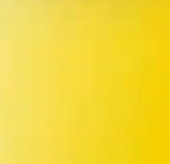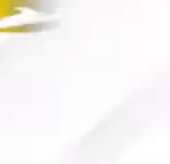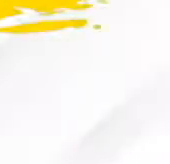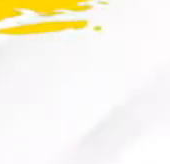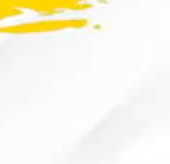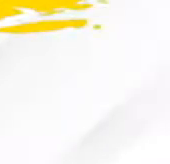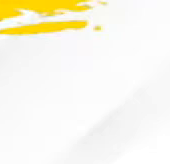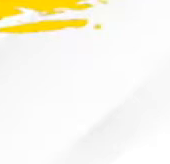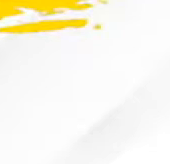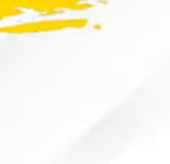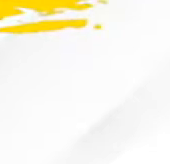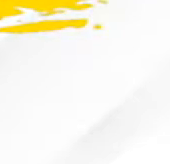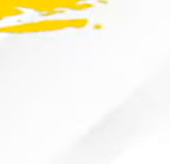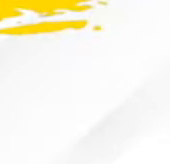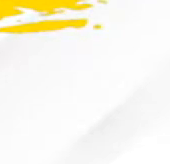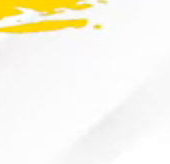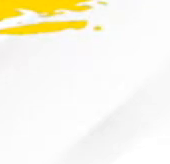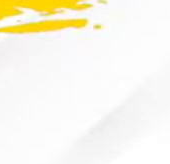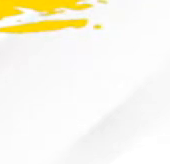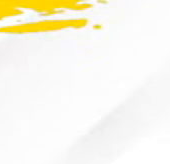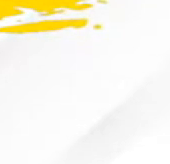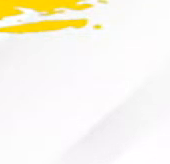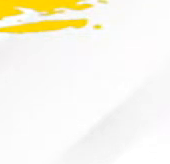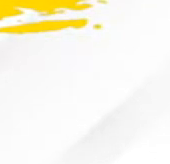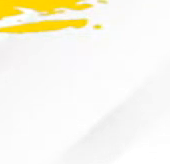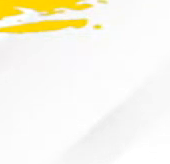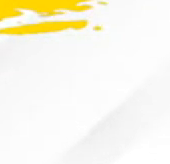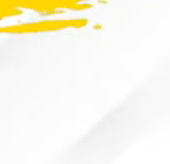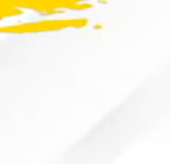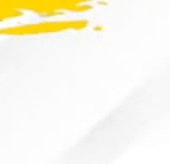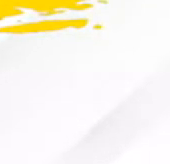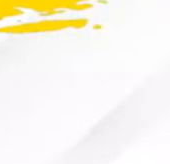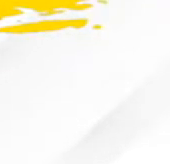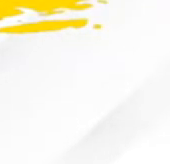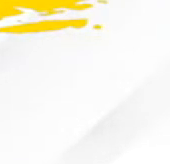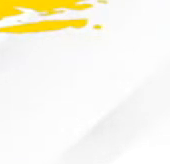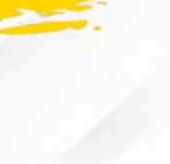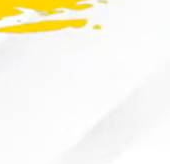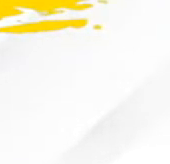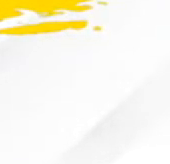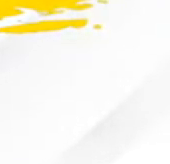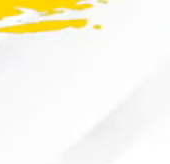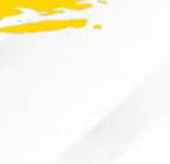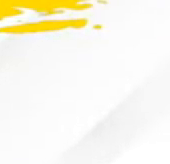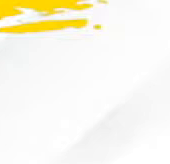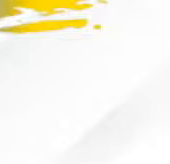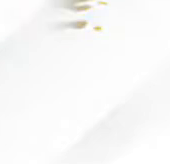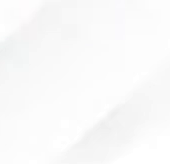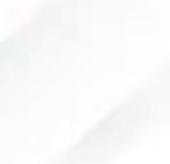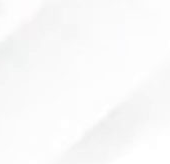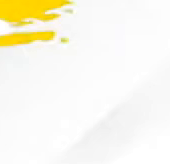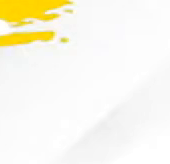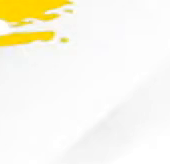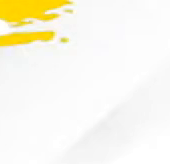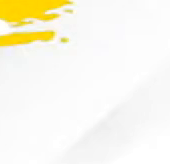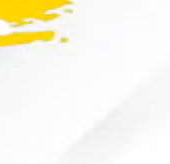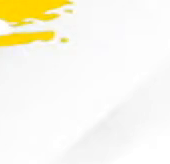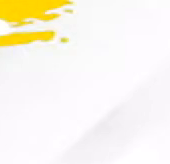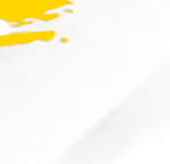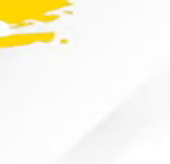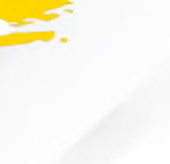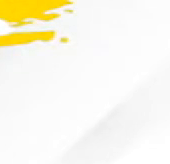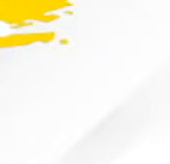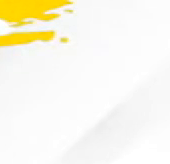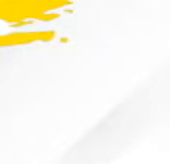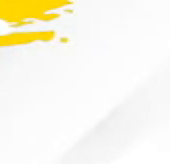Ticket information is available on our social media handles at Jamboree Festival KRE. Join the celebration,